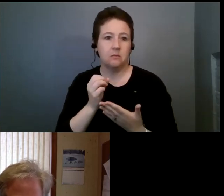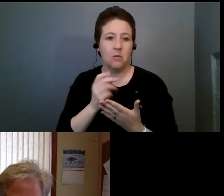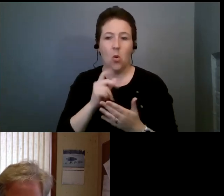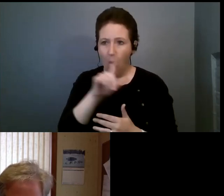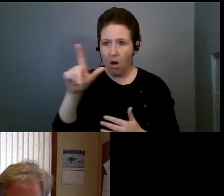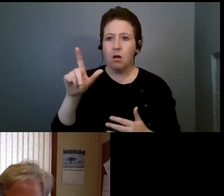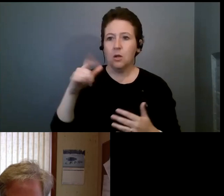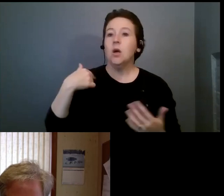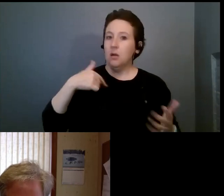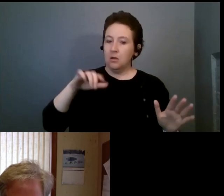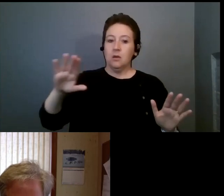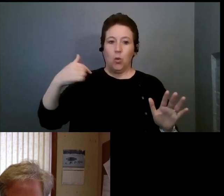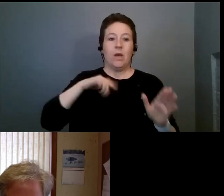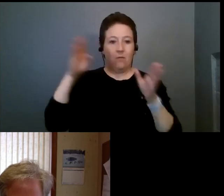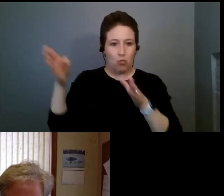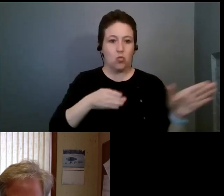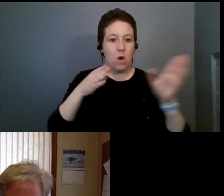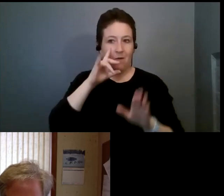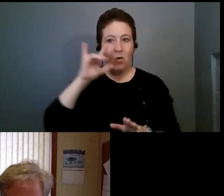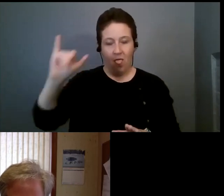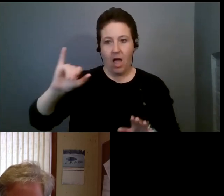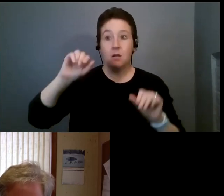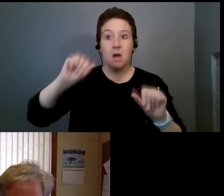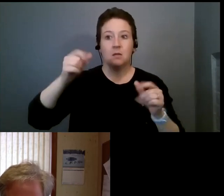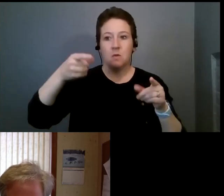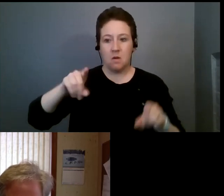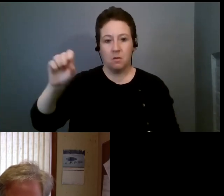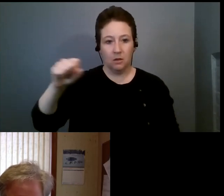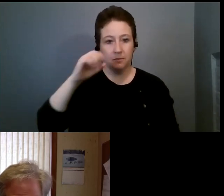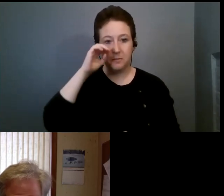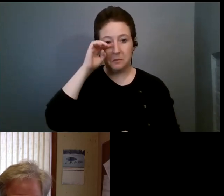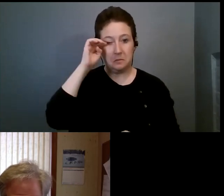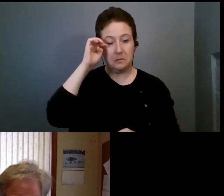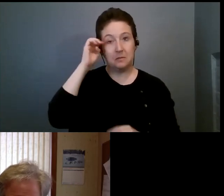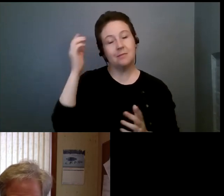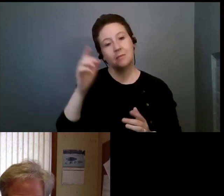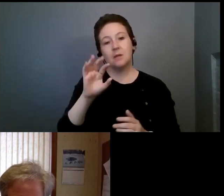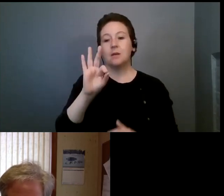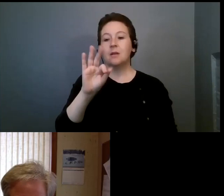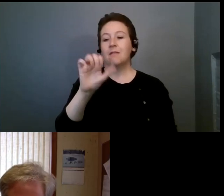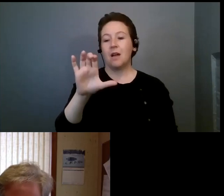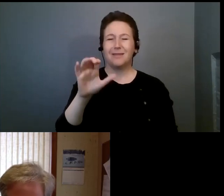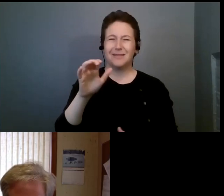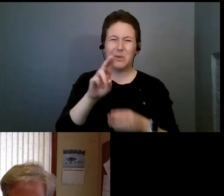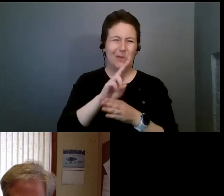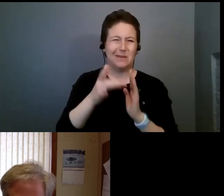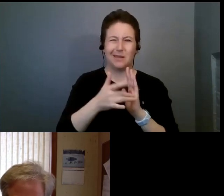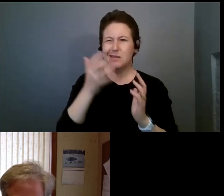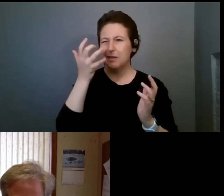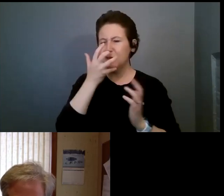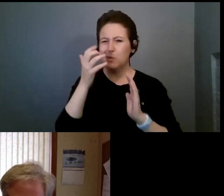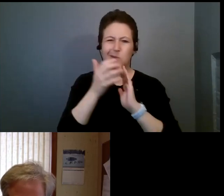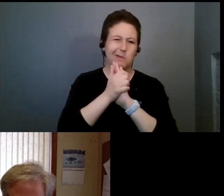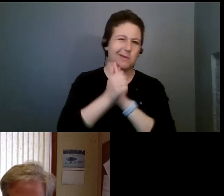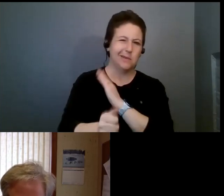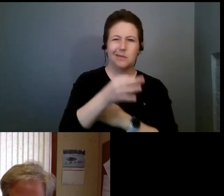our, we've prepared for that quite well. Again, our faculty use technology all the time. They're really experts